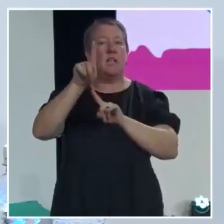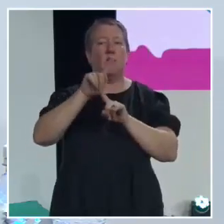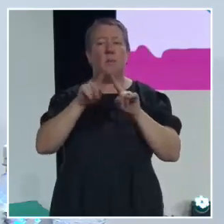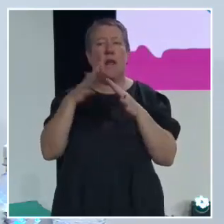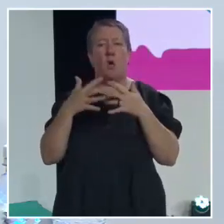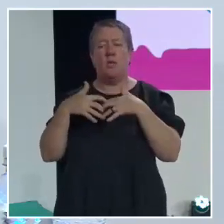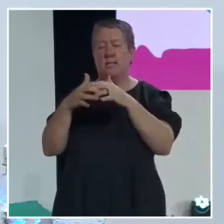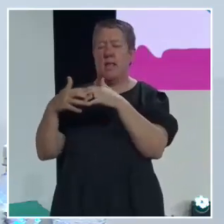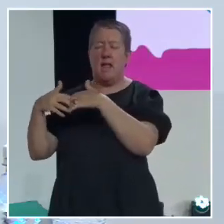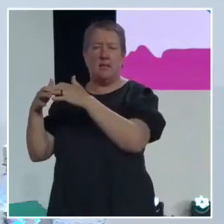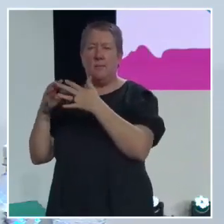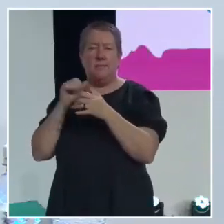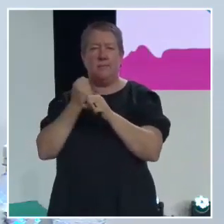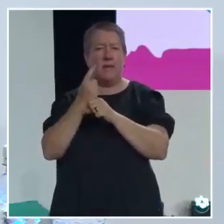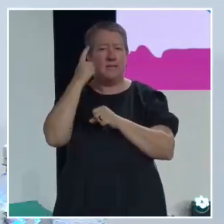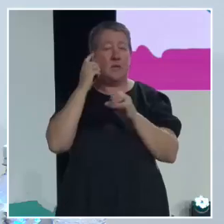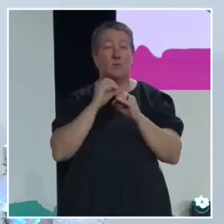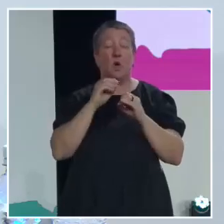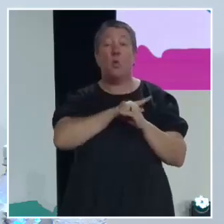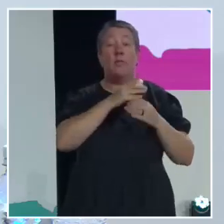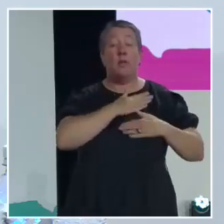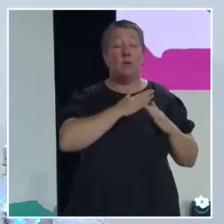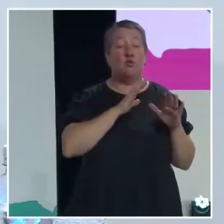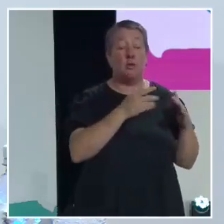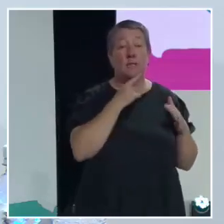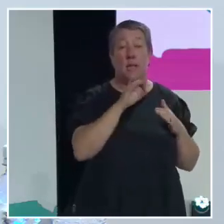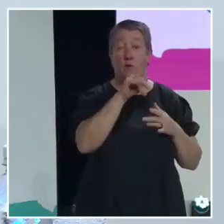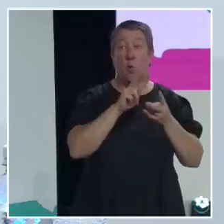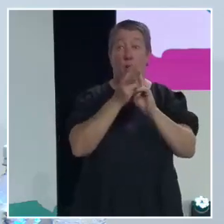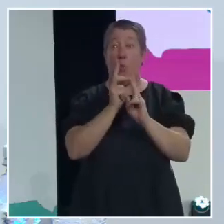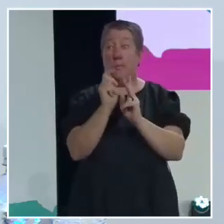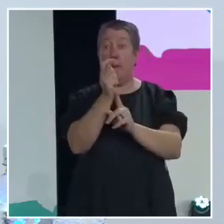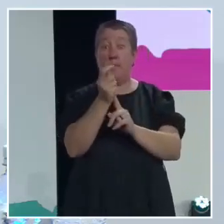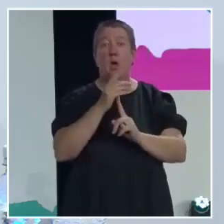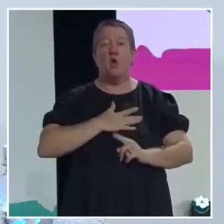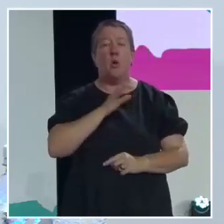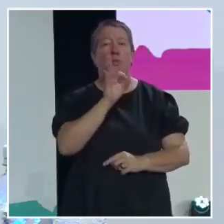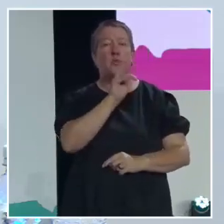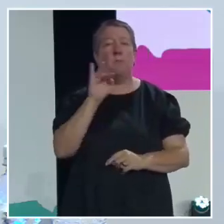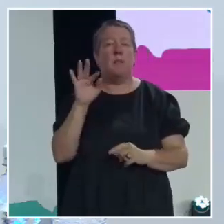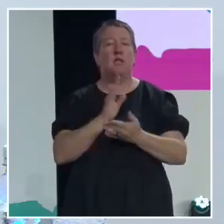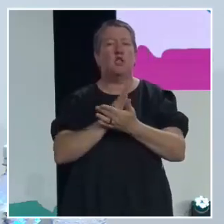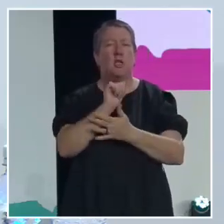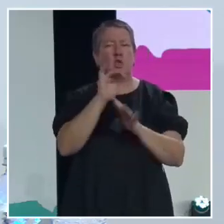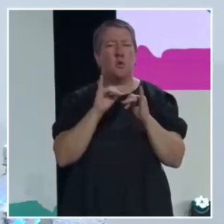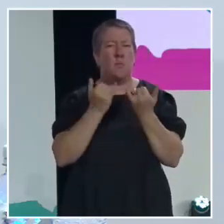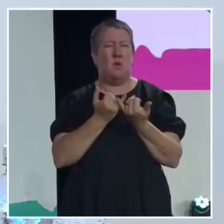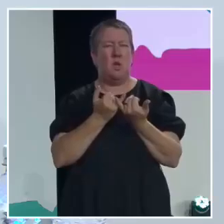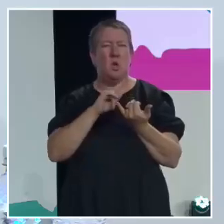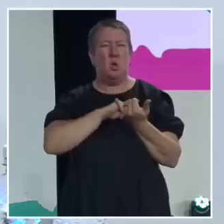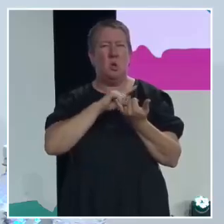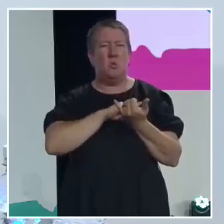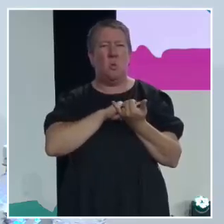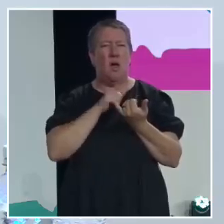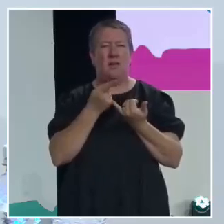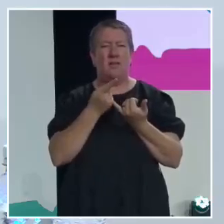Obama administration said, if you don't pay back the loan, so basically if you fail, we want 3 million shares in your company. Why would you want 3 million shares in a crappy